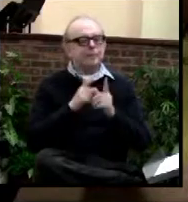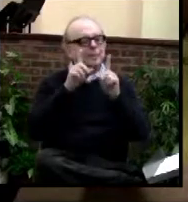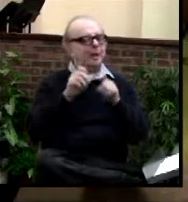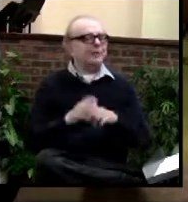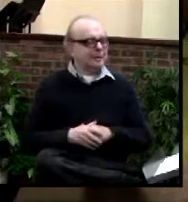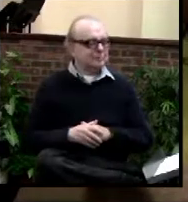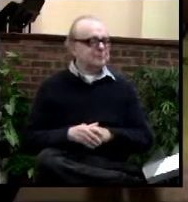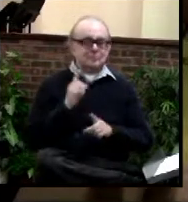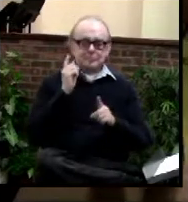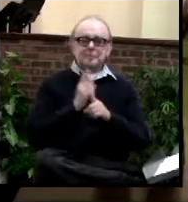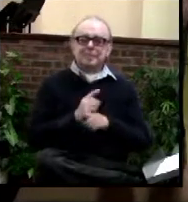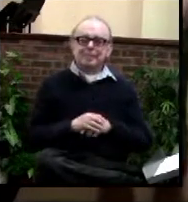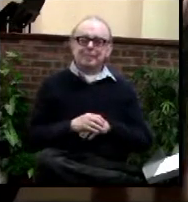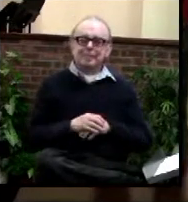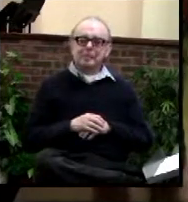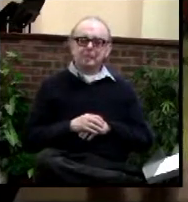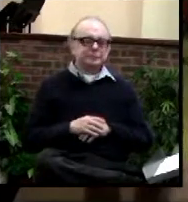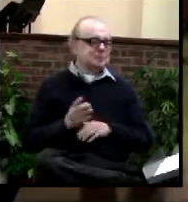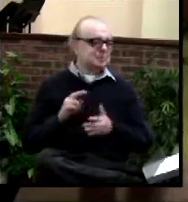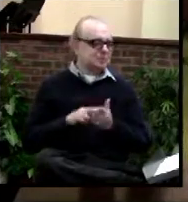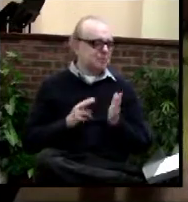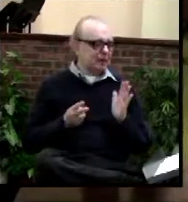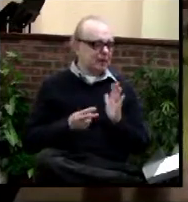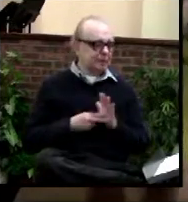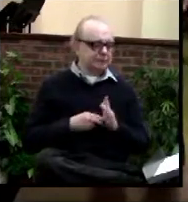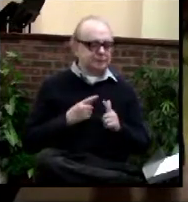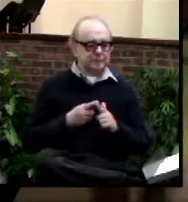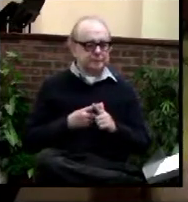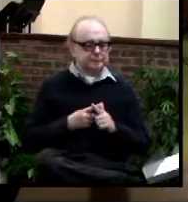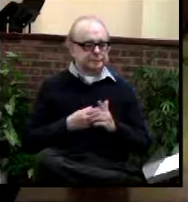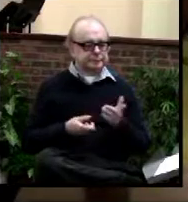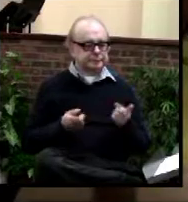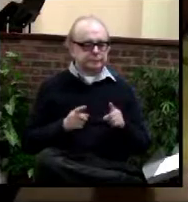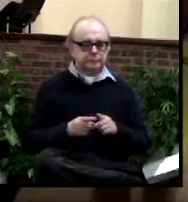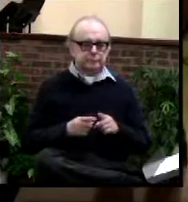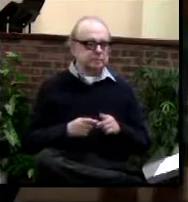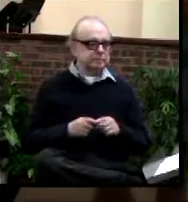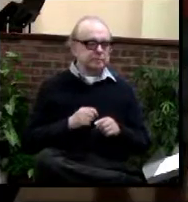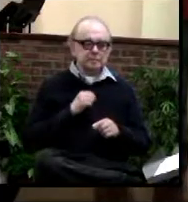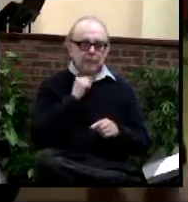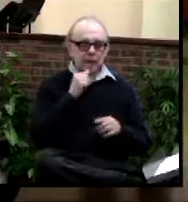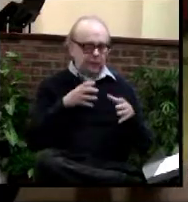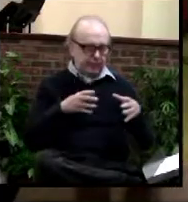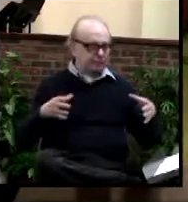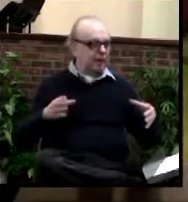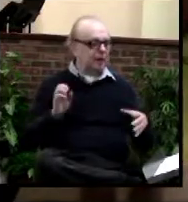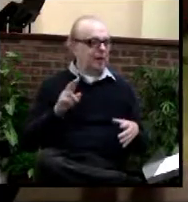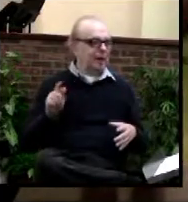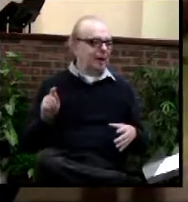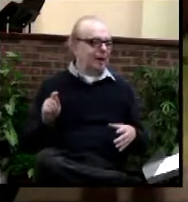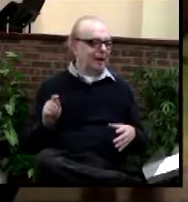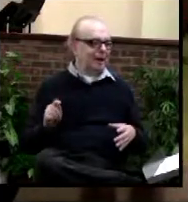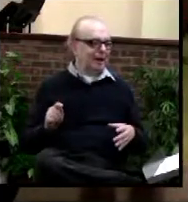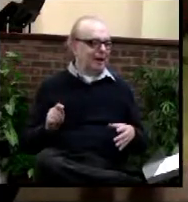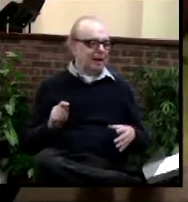Right? I mean, and then what ended up happening? I don't have any bell bottoms anymore. Nehru jackets. How many of